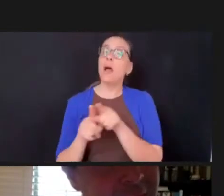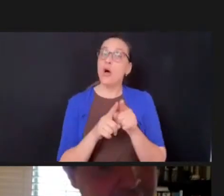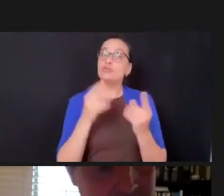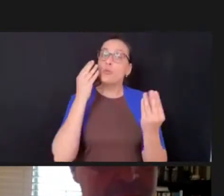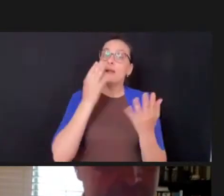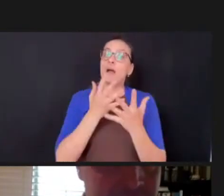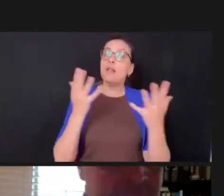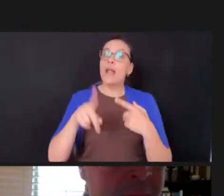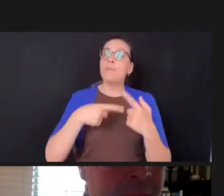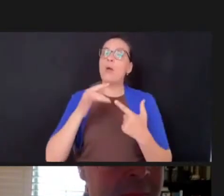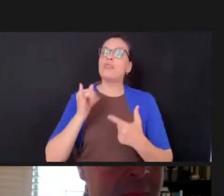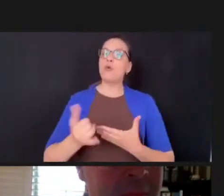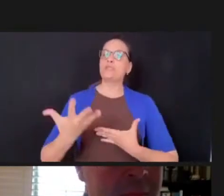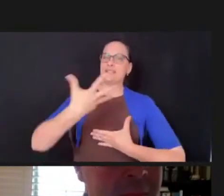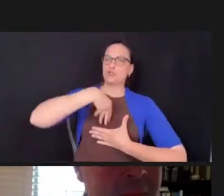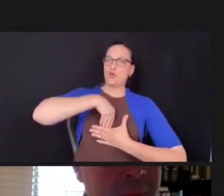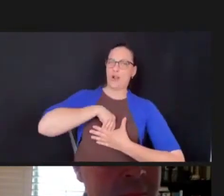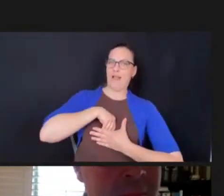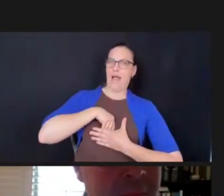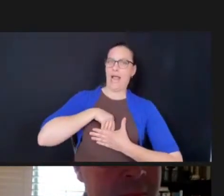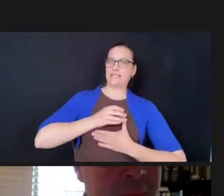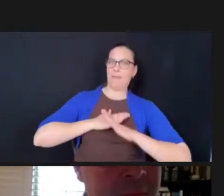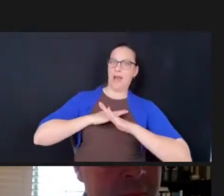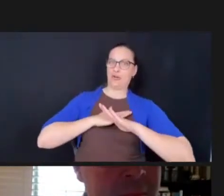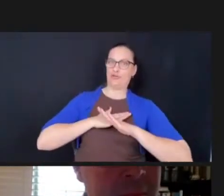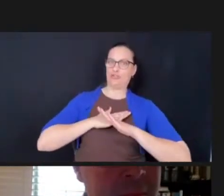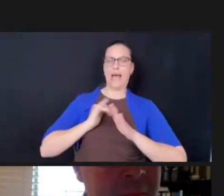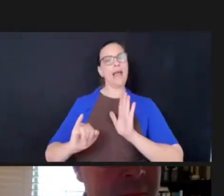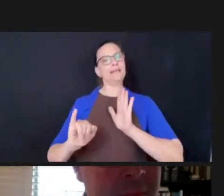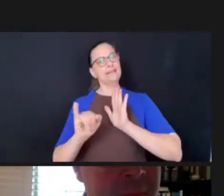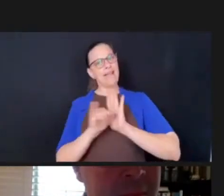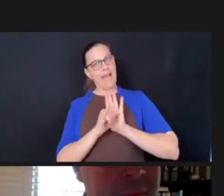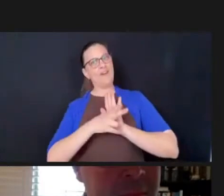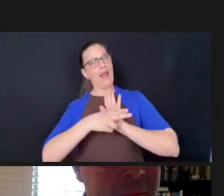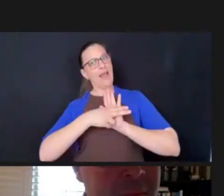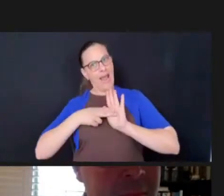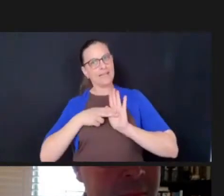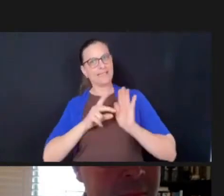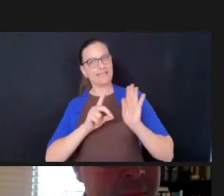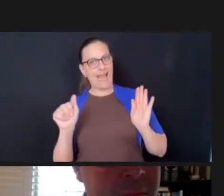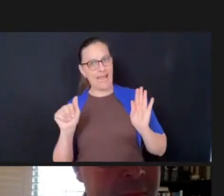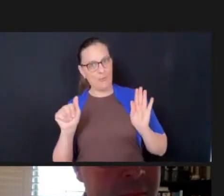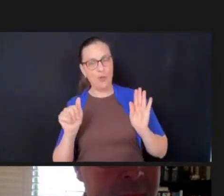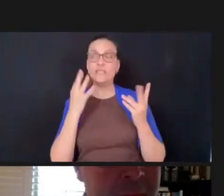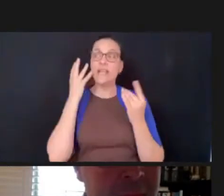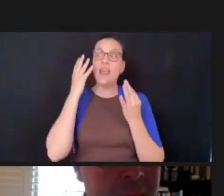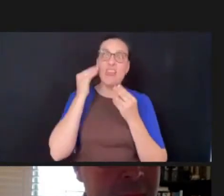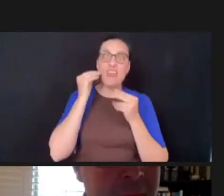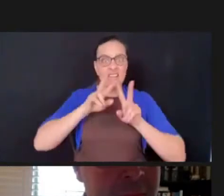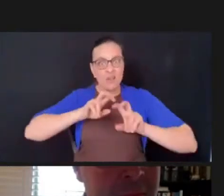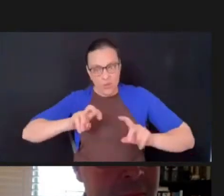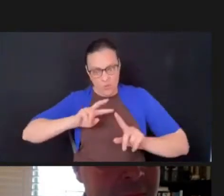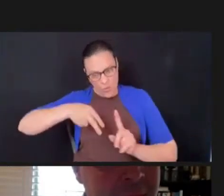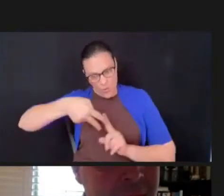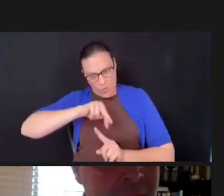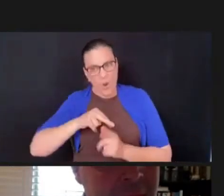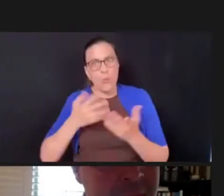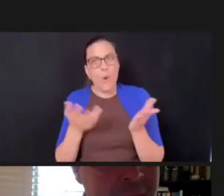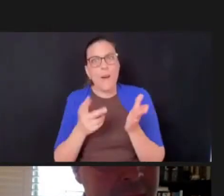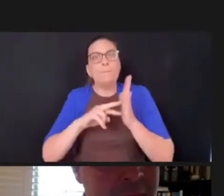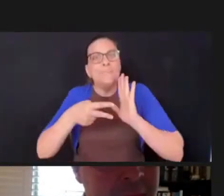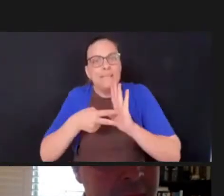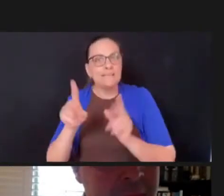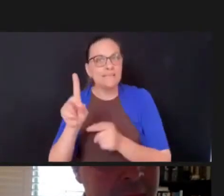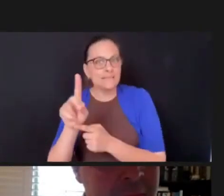barriers around, identifying as disabled, thinking through what disability means, thinking about